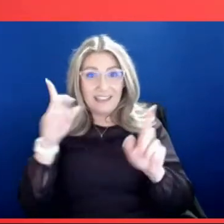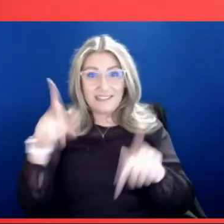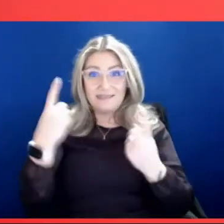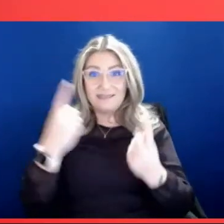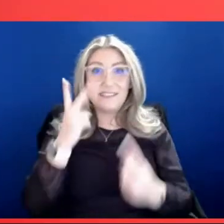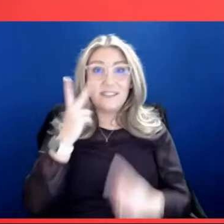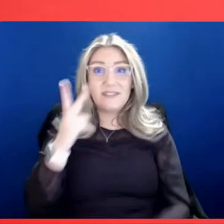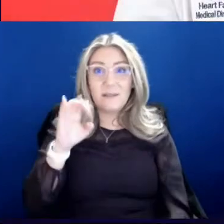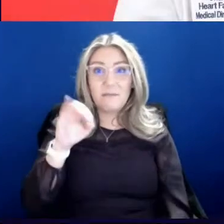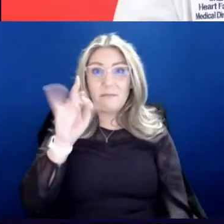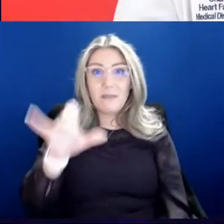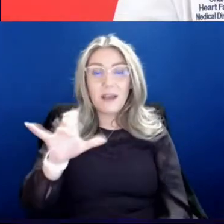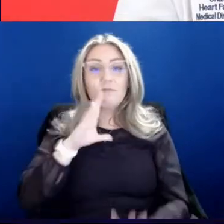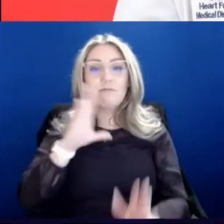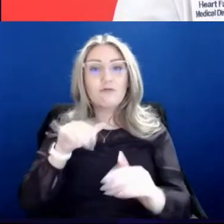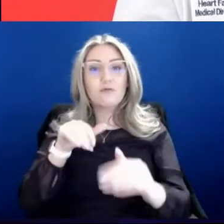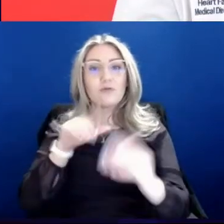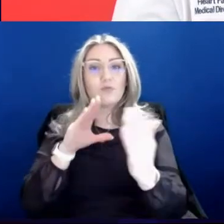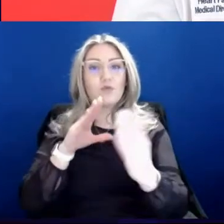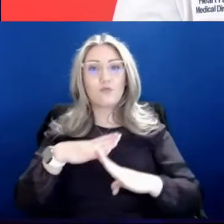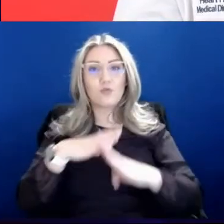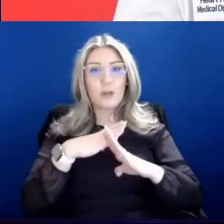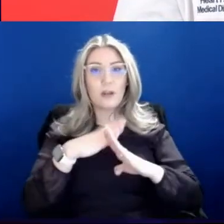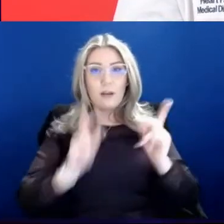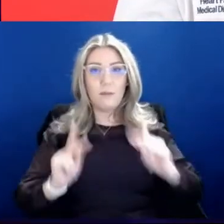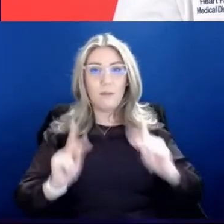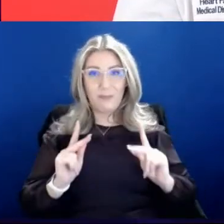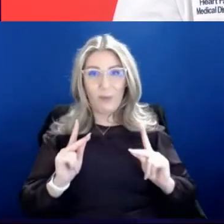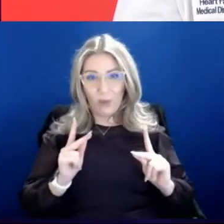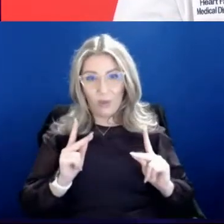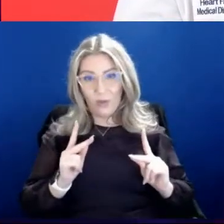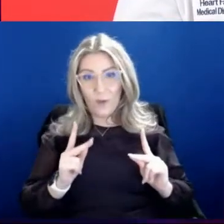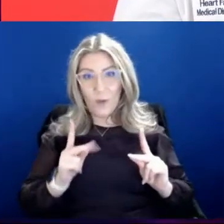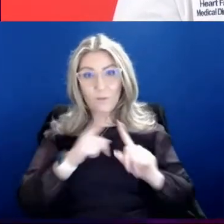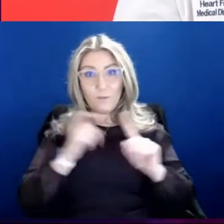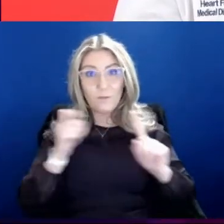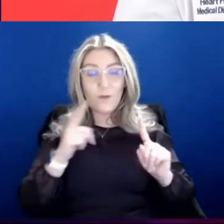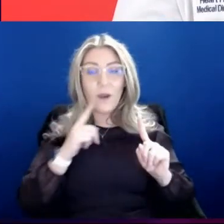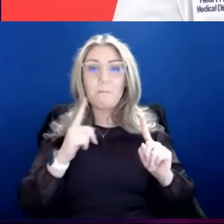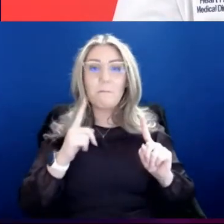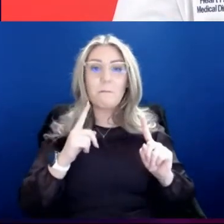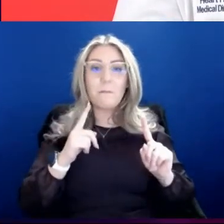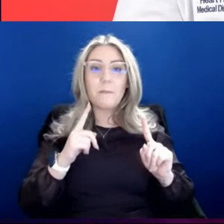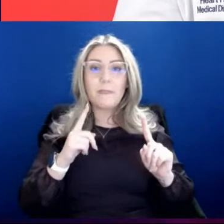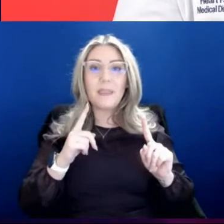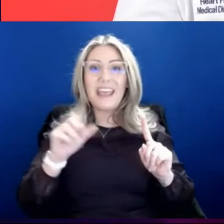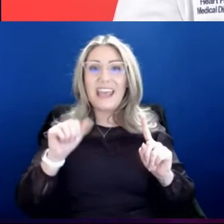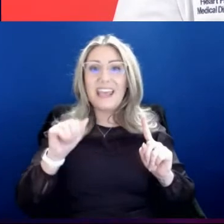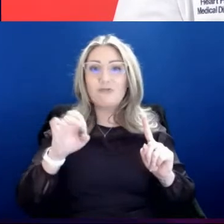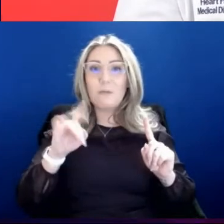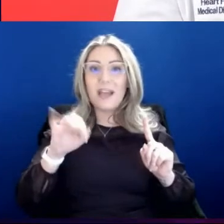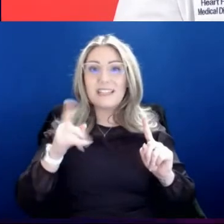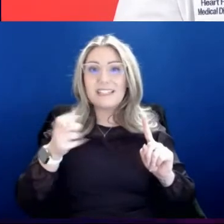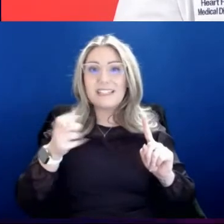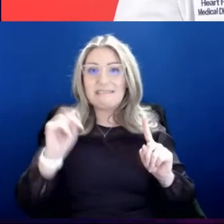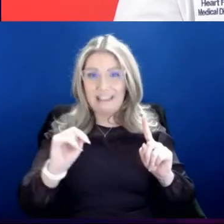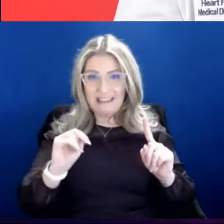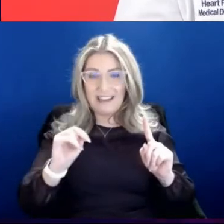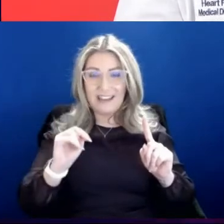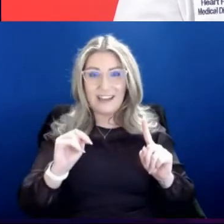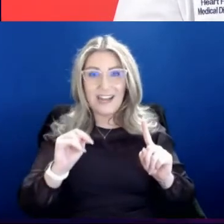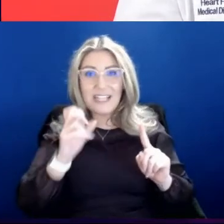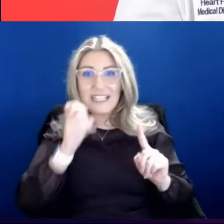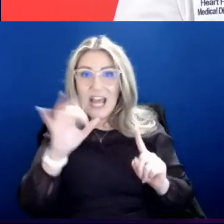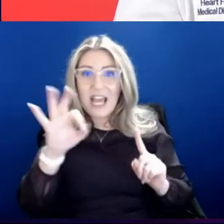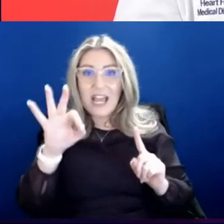there's an approach to protecting people from adriamycin that is not FDA